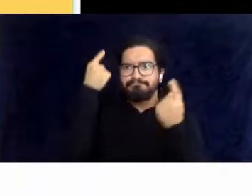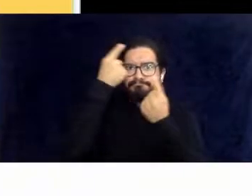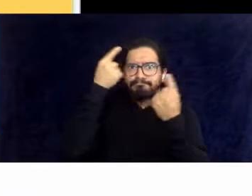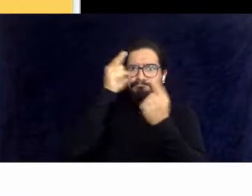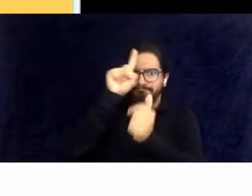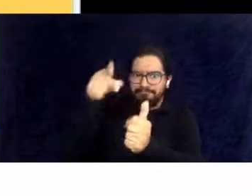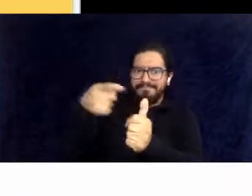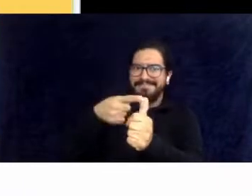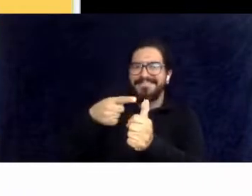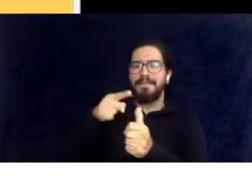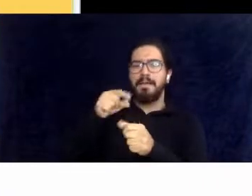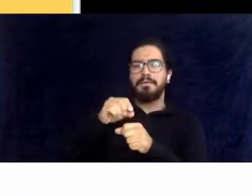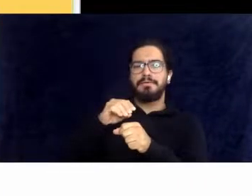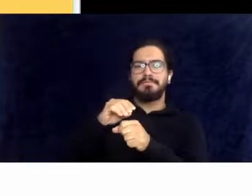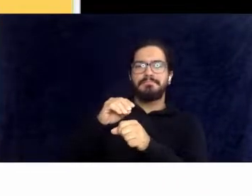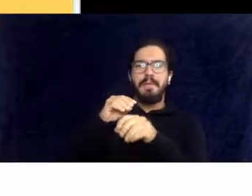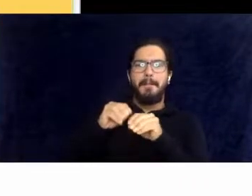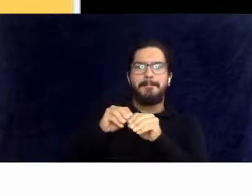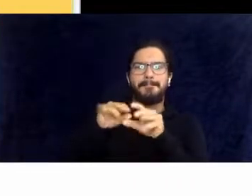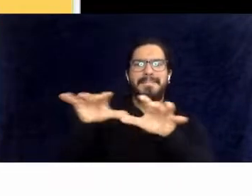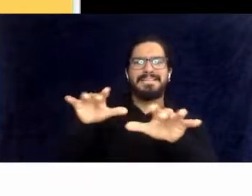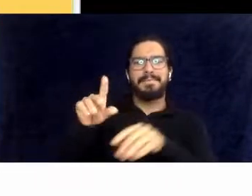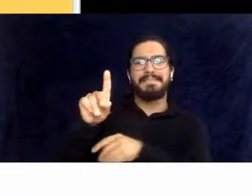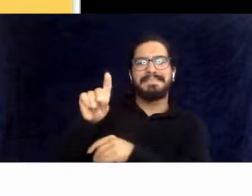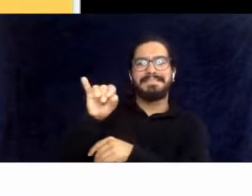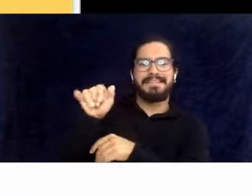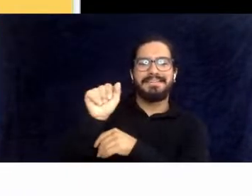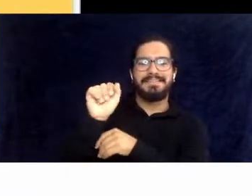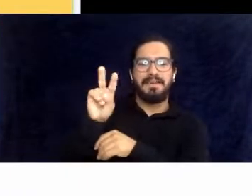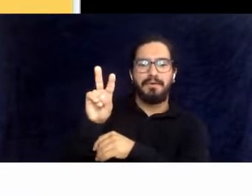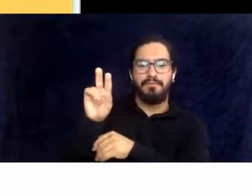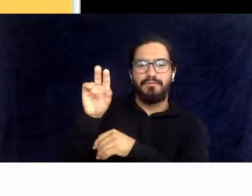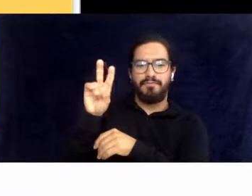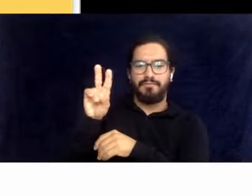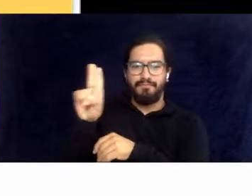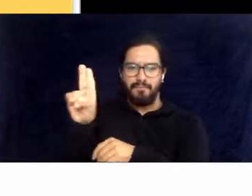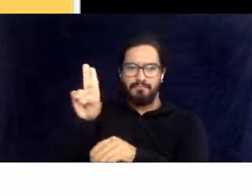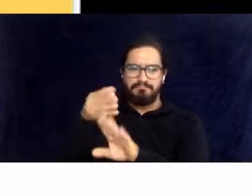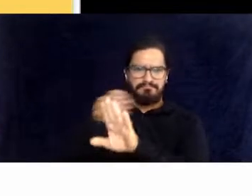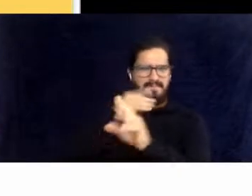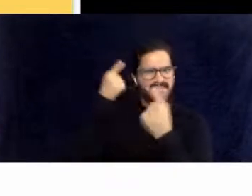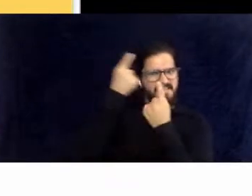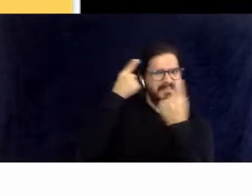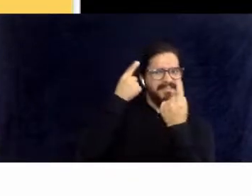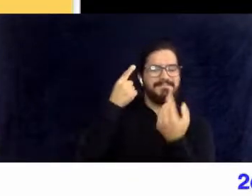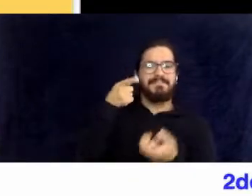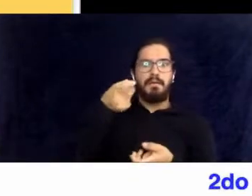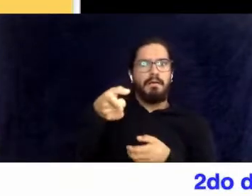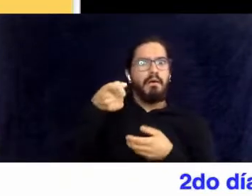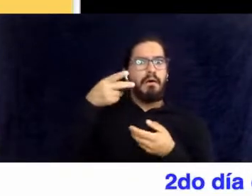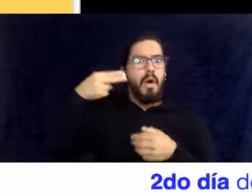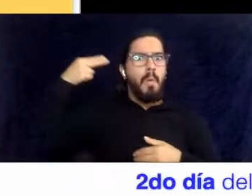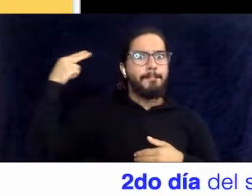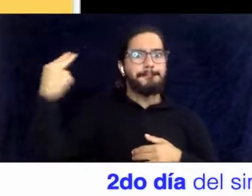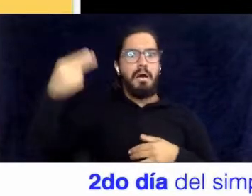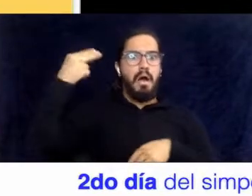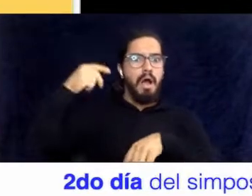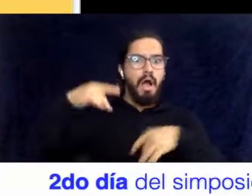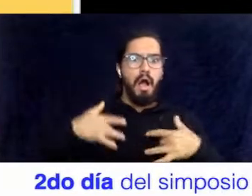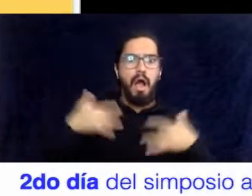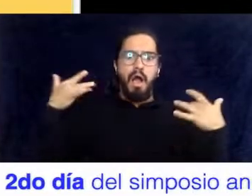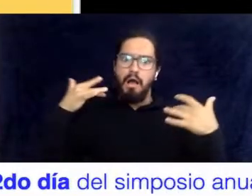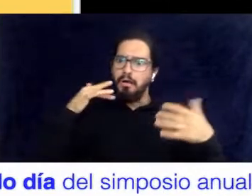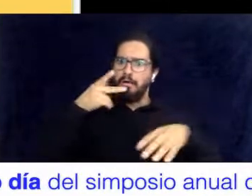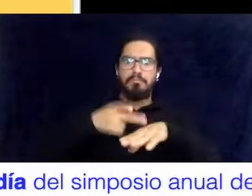vu, of how when the pandemic, this unprecedented global historic event, arrives in Puerto Rico, it